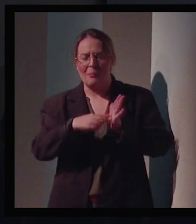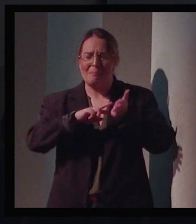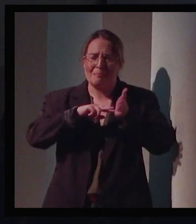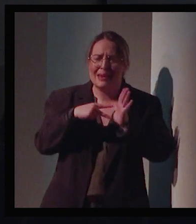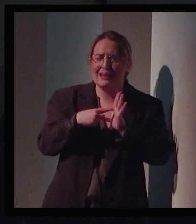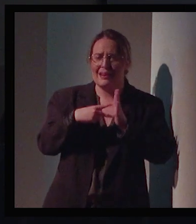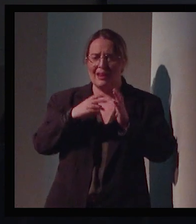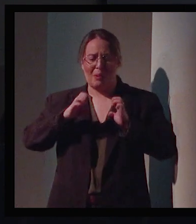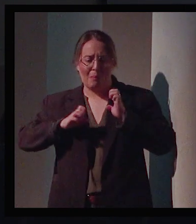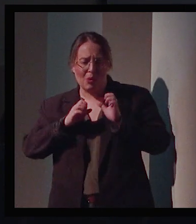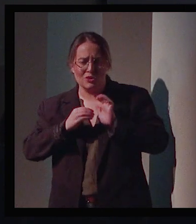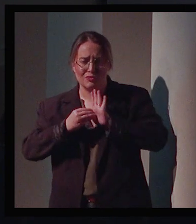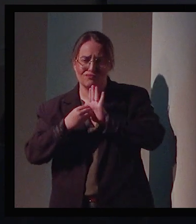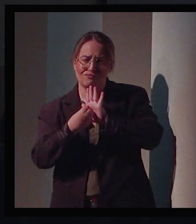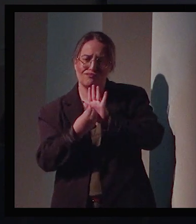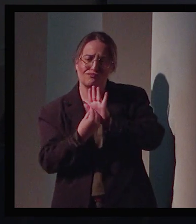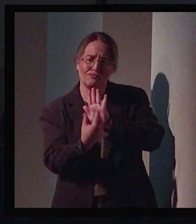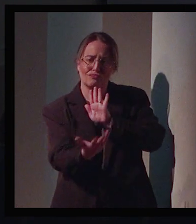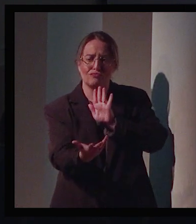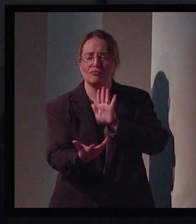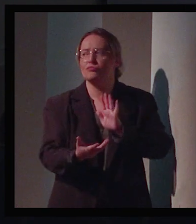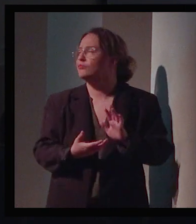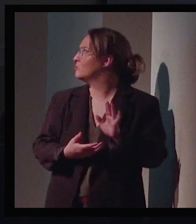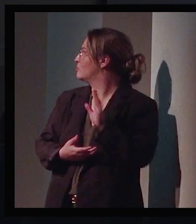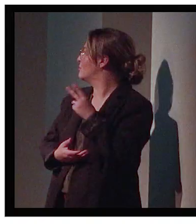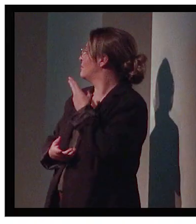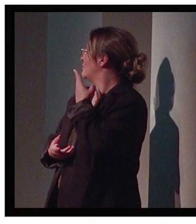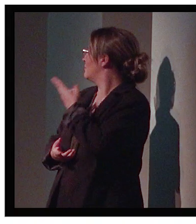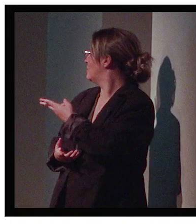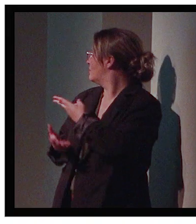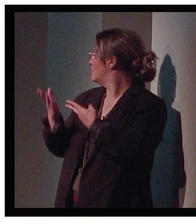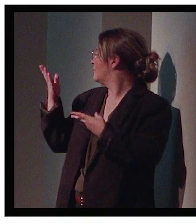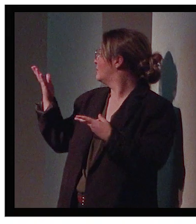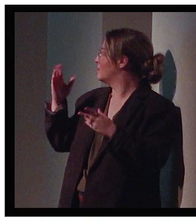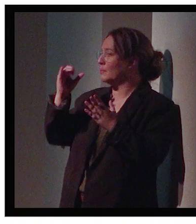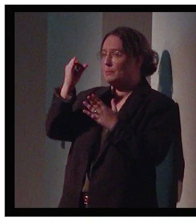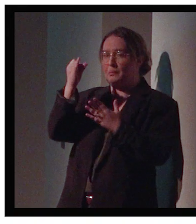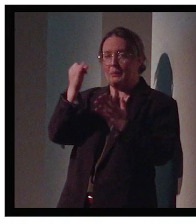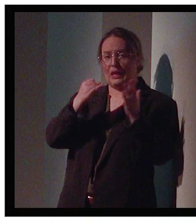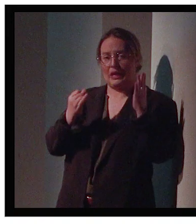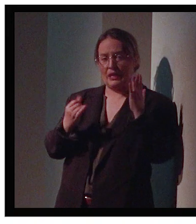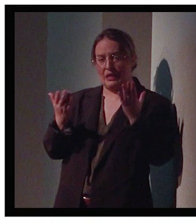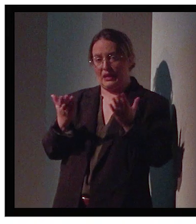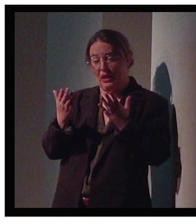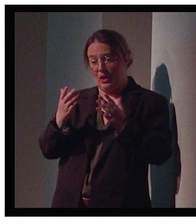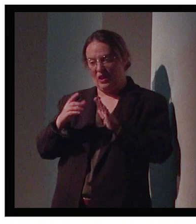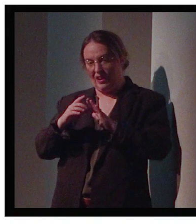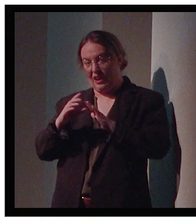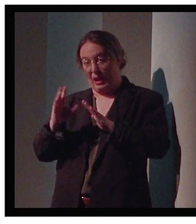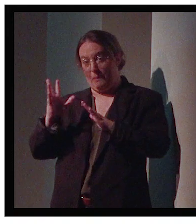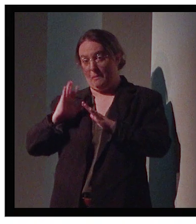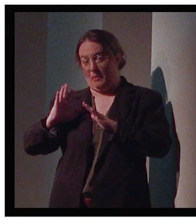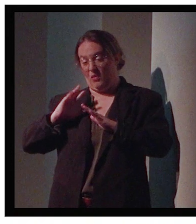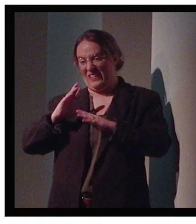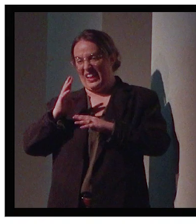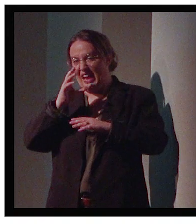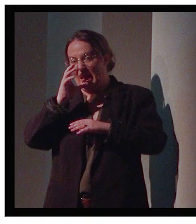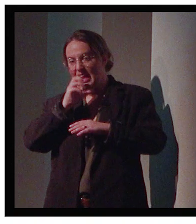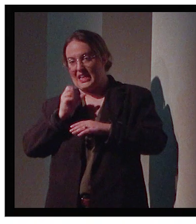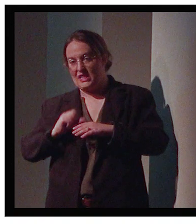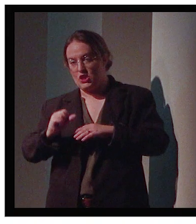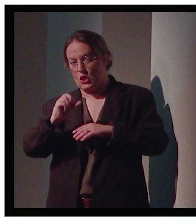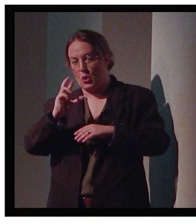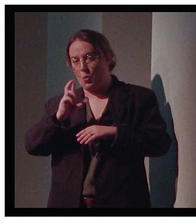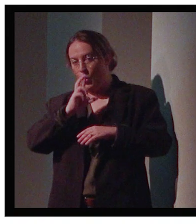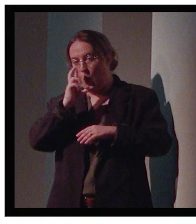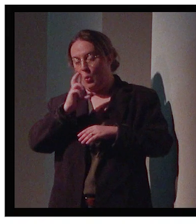Jacques-Louis David's 1785 painting that you see here, based on an episode from ancient Roman history, is